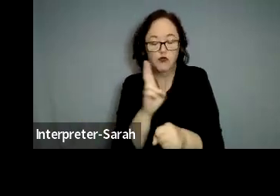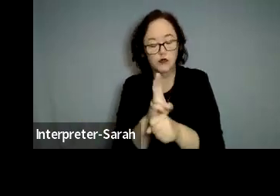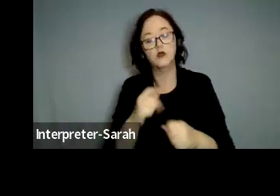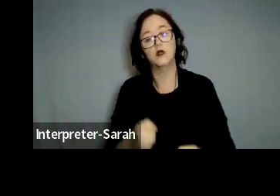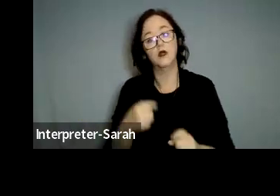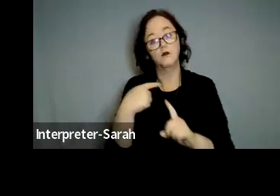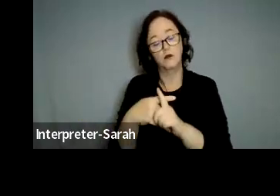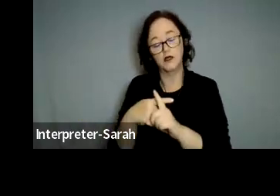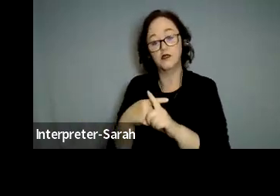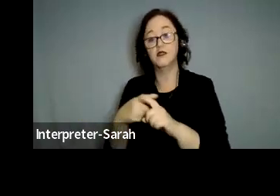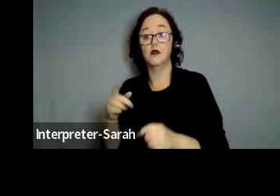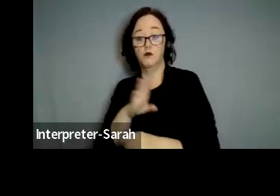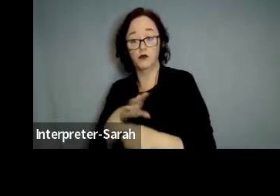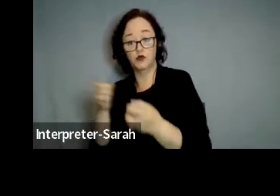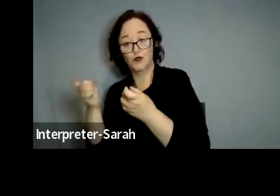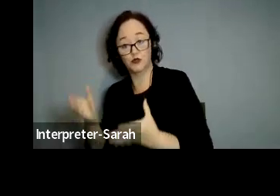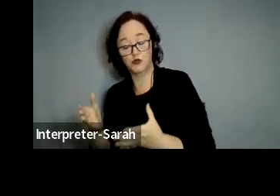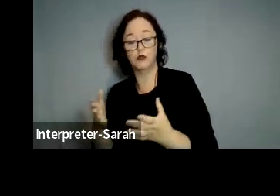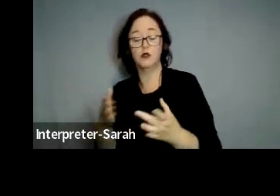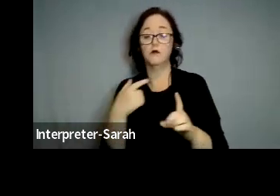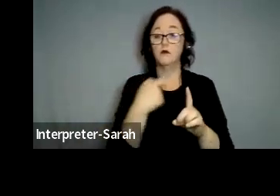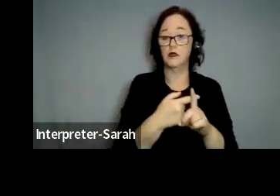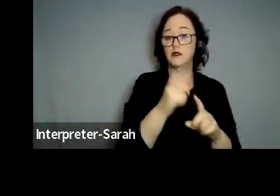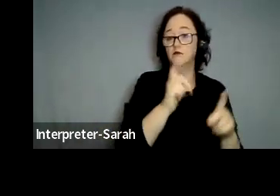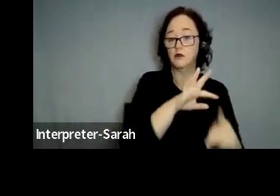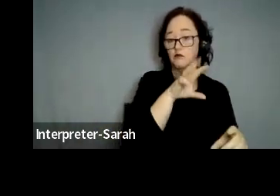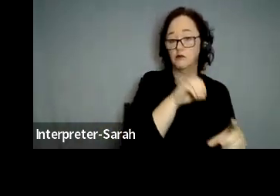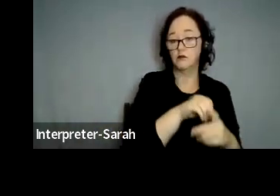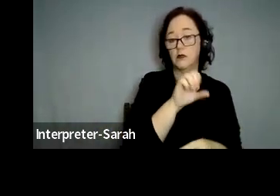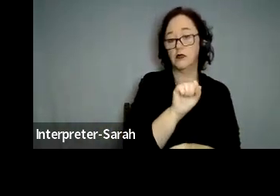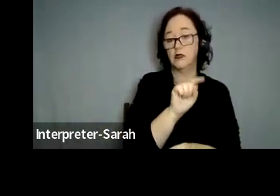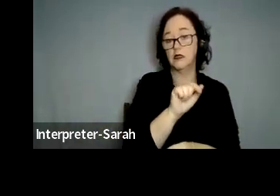our stakeholders. We really want to make sure that our data is accurate and reliable.